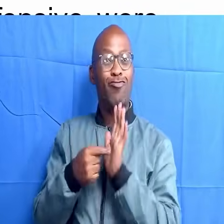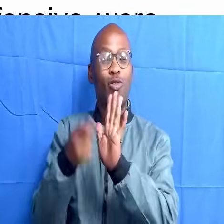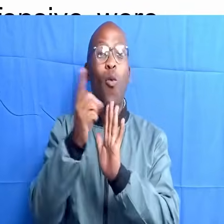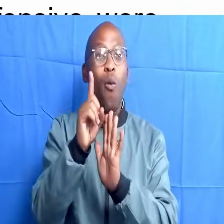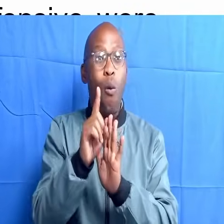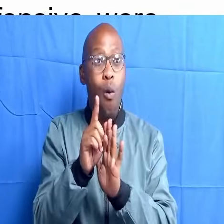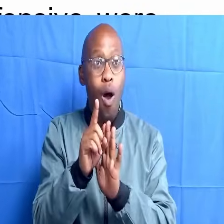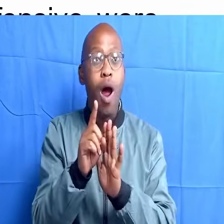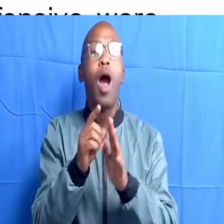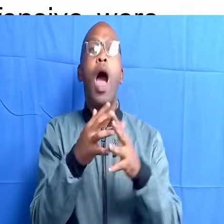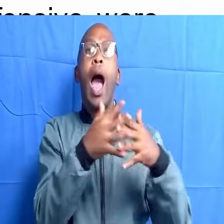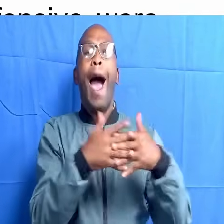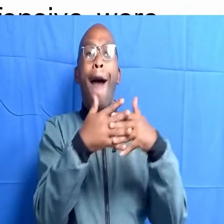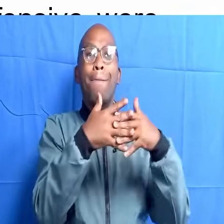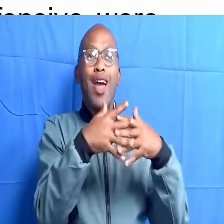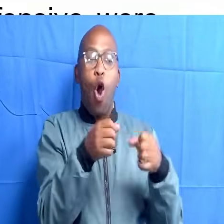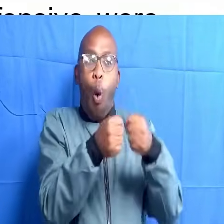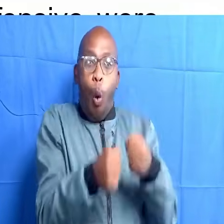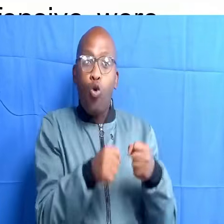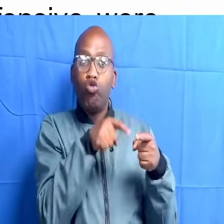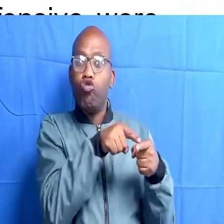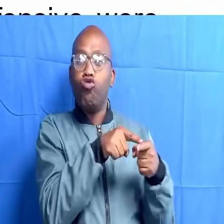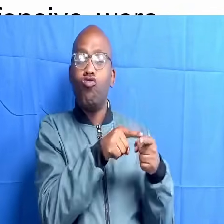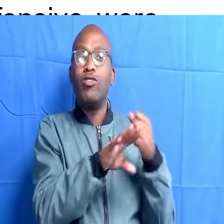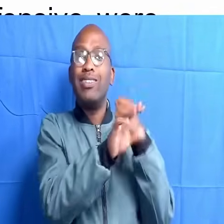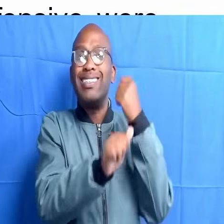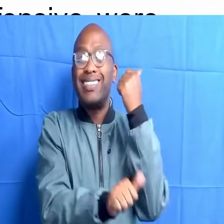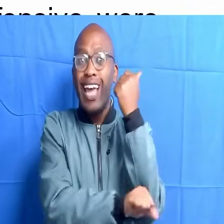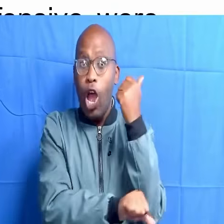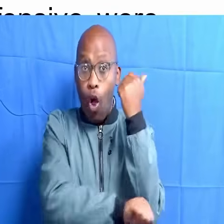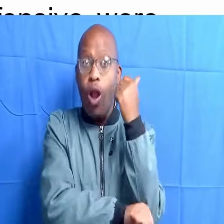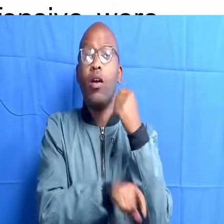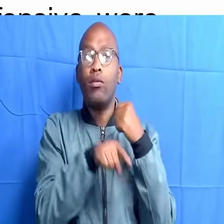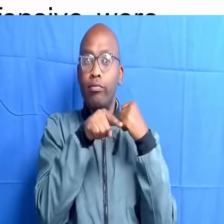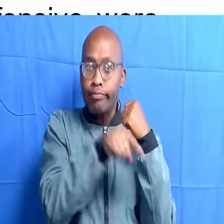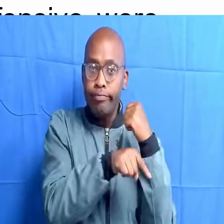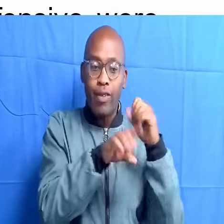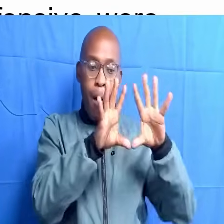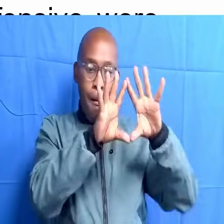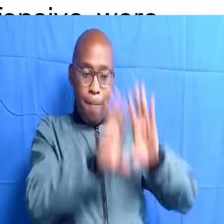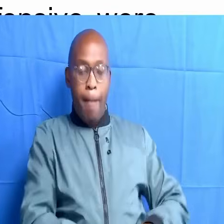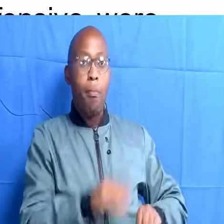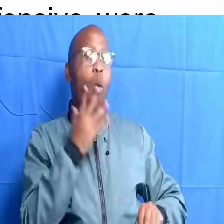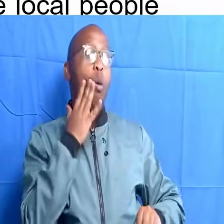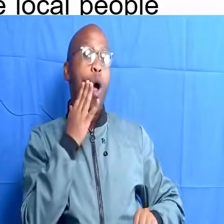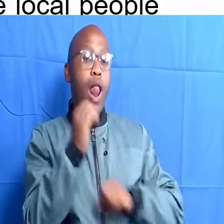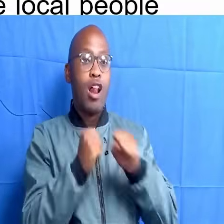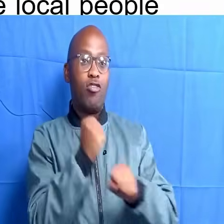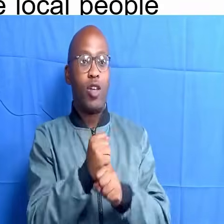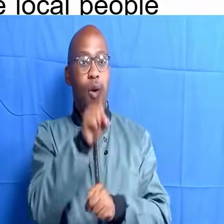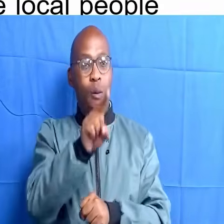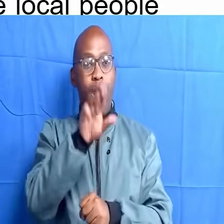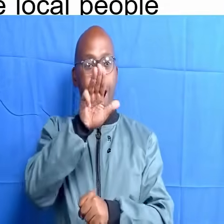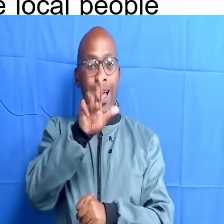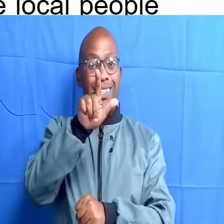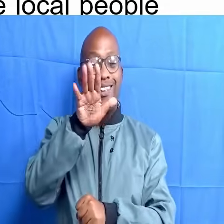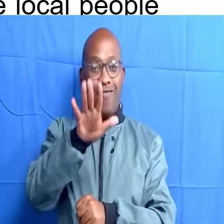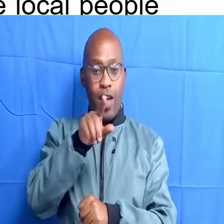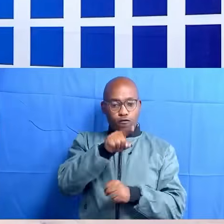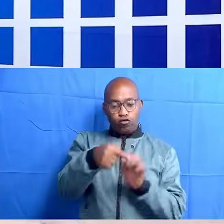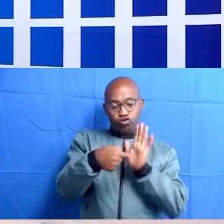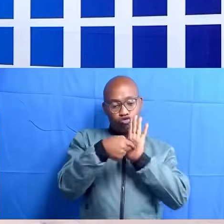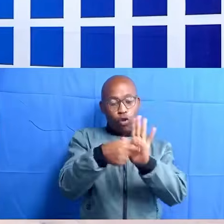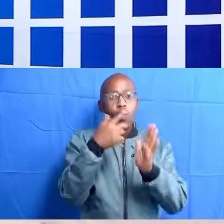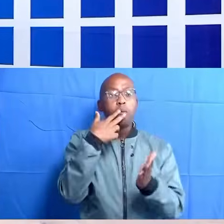Americans were defeated and unification of Vietnam resulted. Now, let's go to